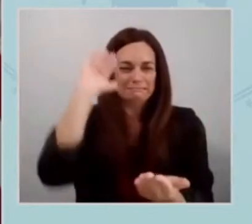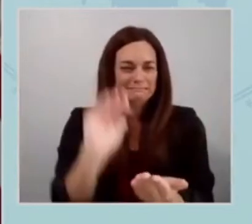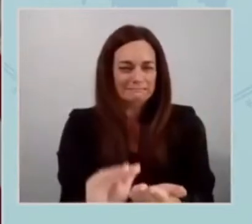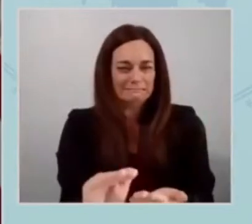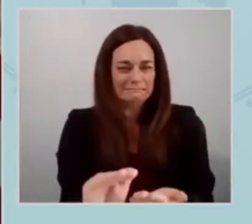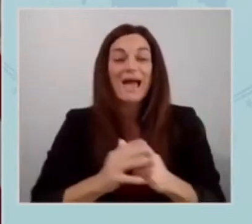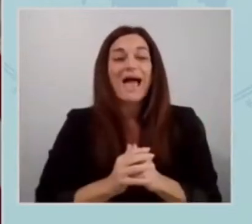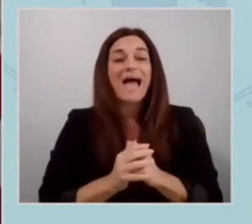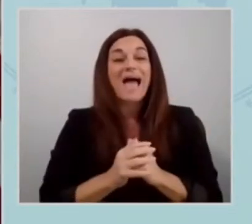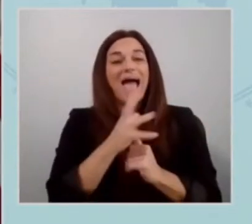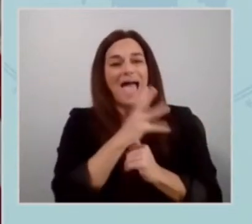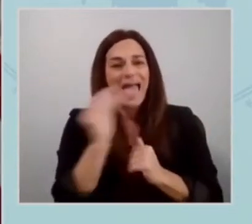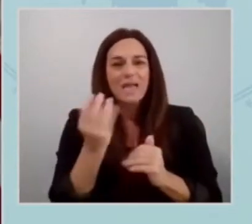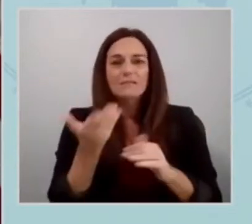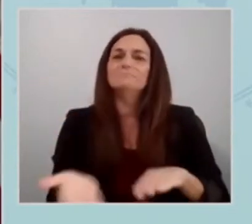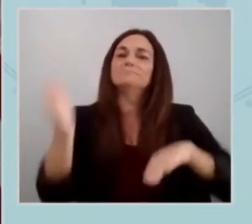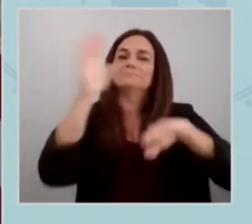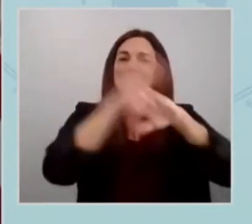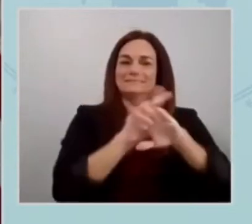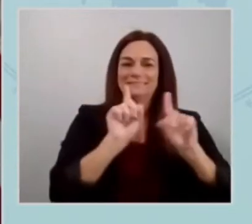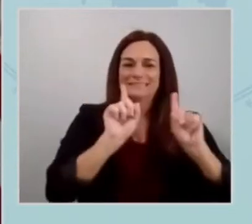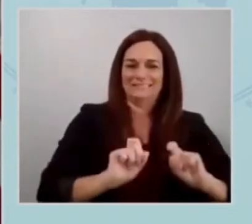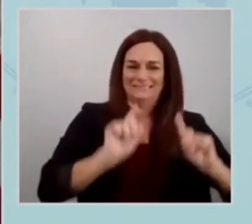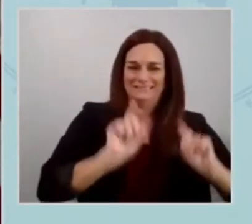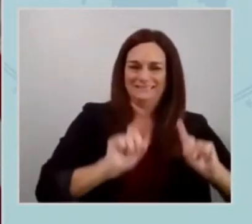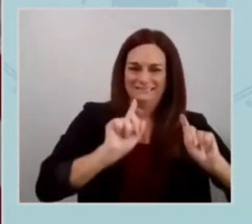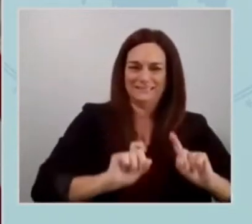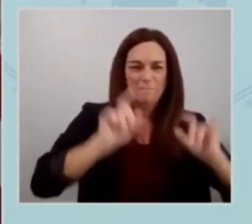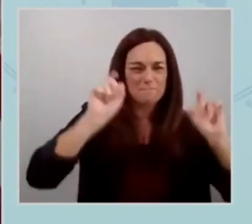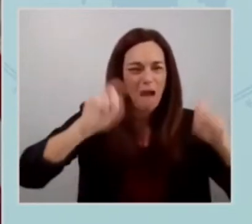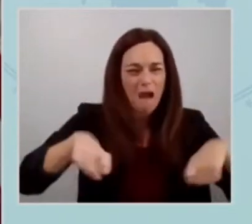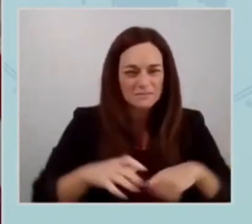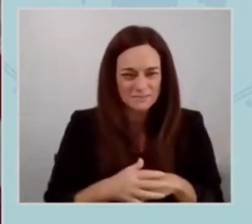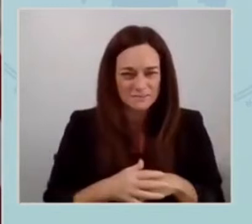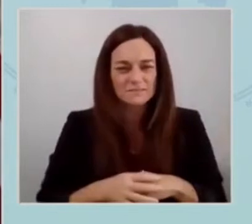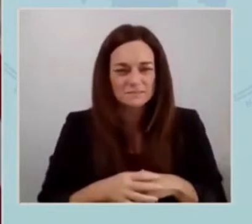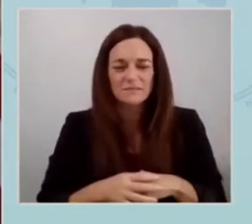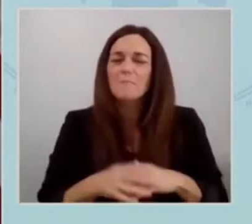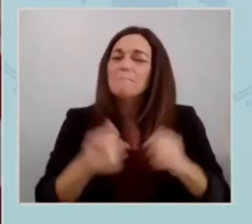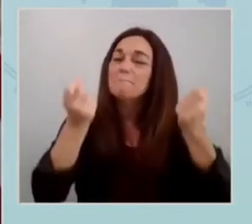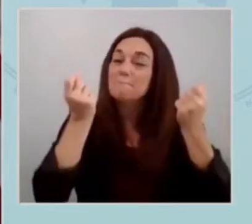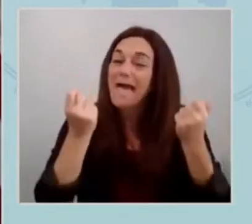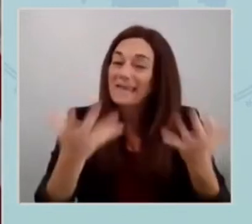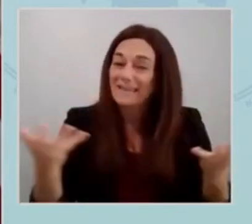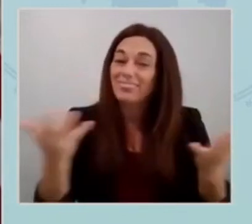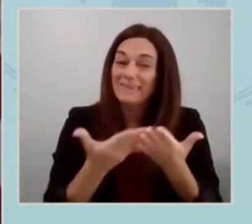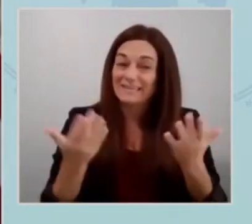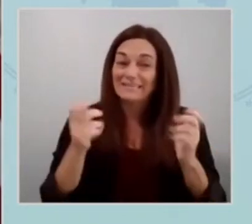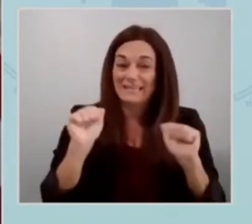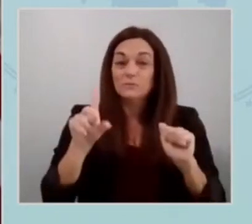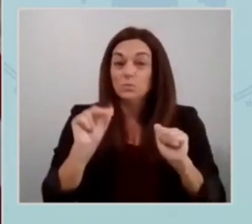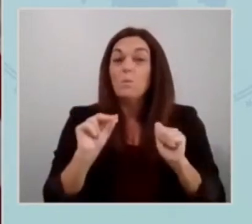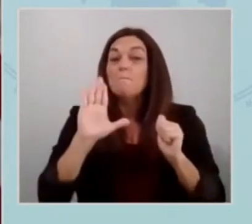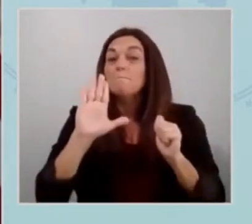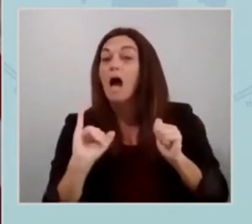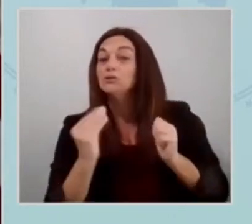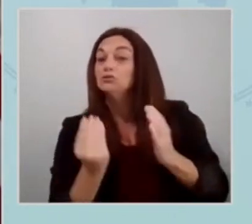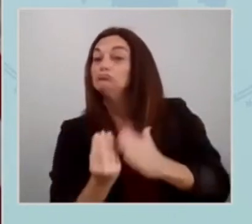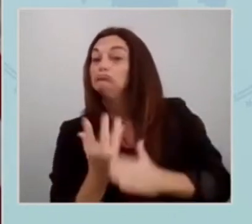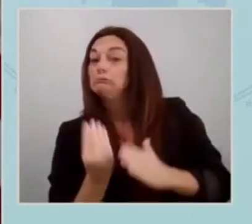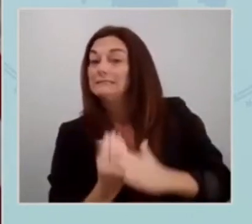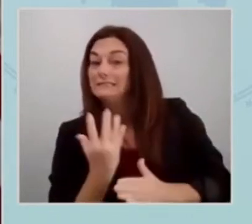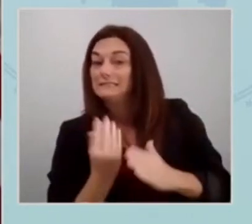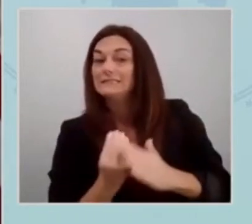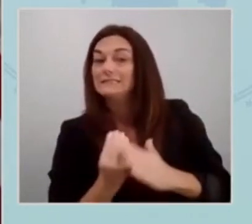the replication rate of it, anyway, and we have to significantly increase testing. And there's a lot of things we can